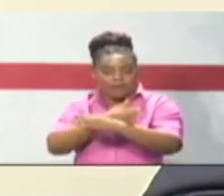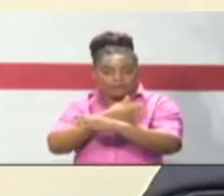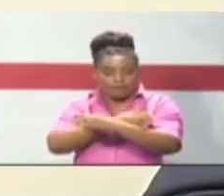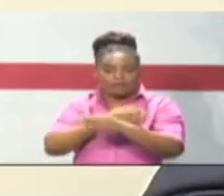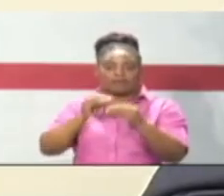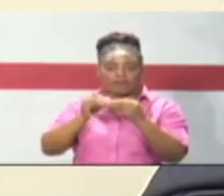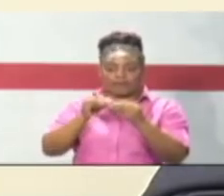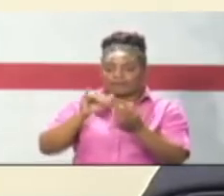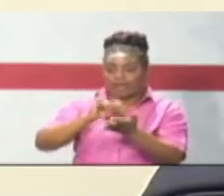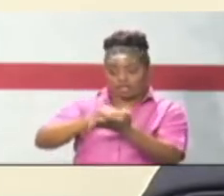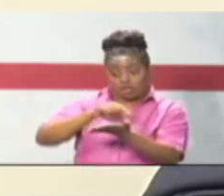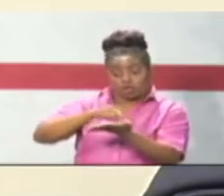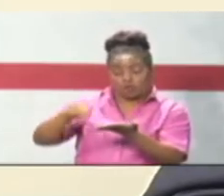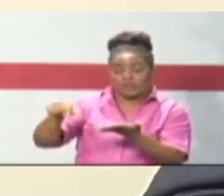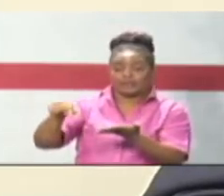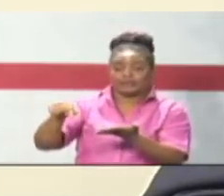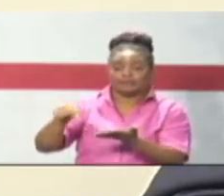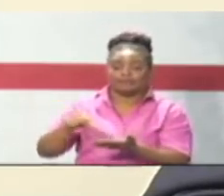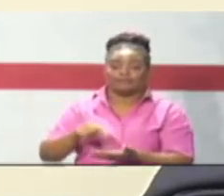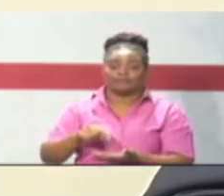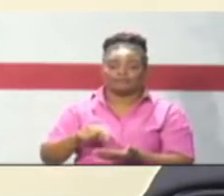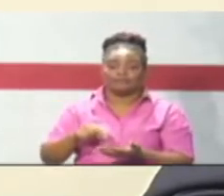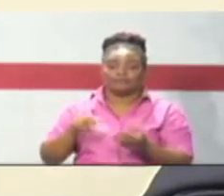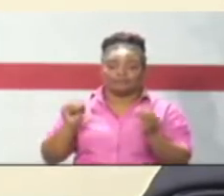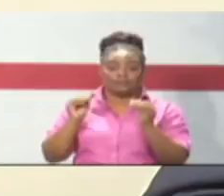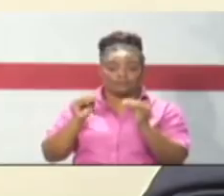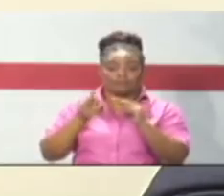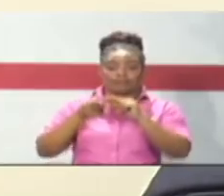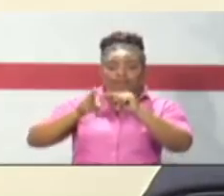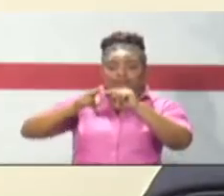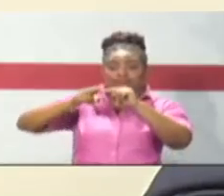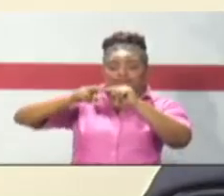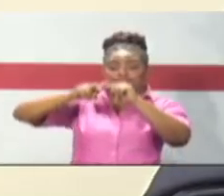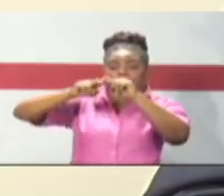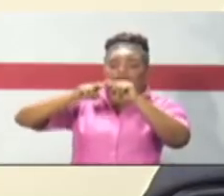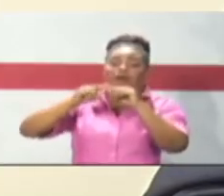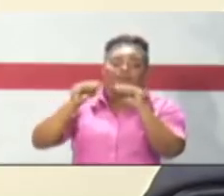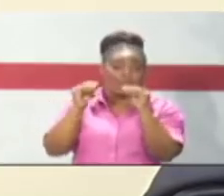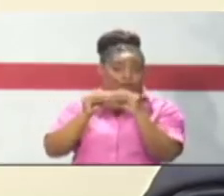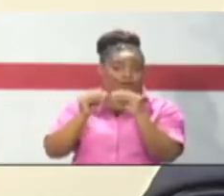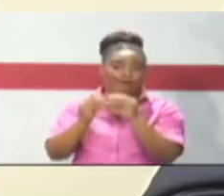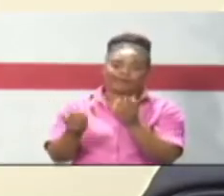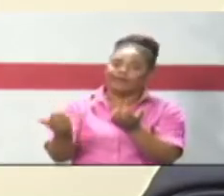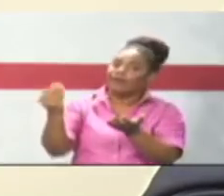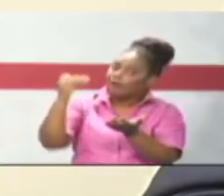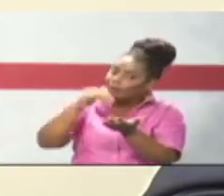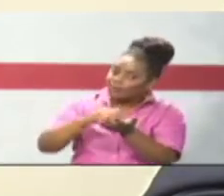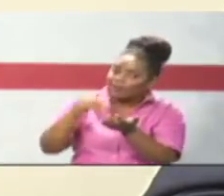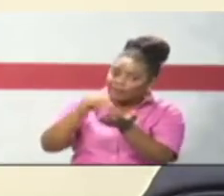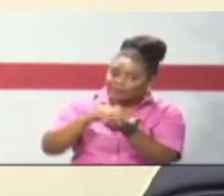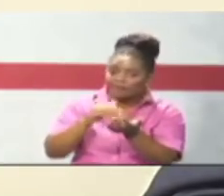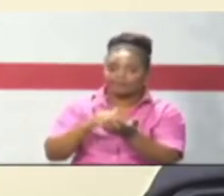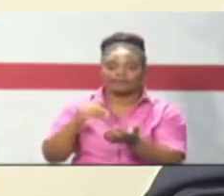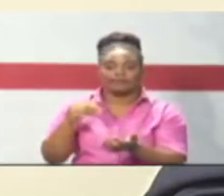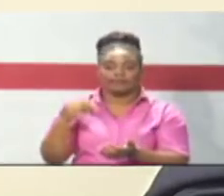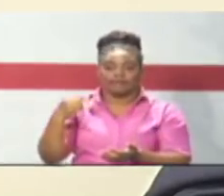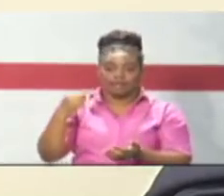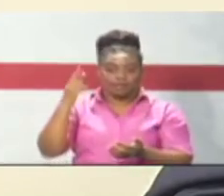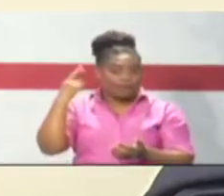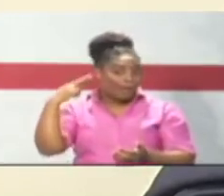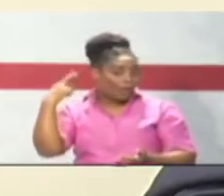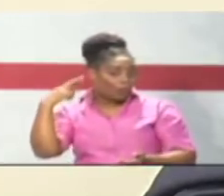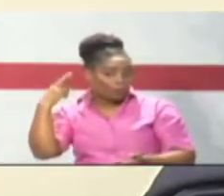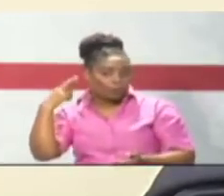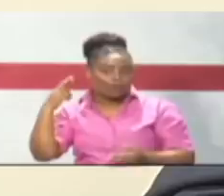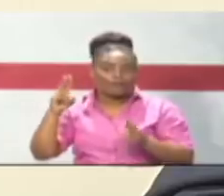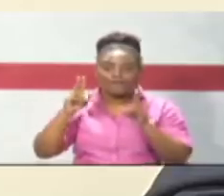yesterday. Ramping up our social media profile again. We are on radio very, very often. Radio is